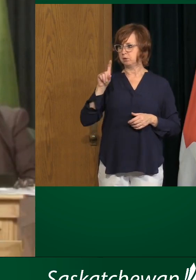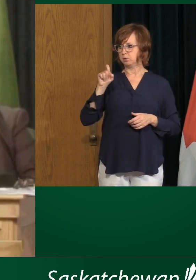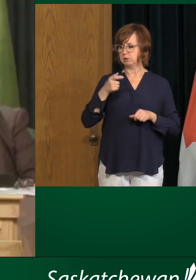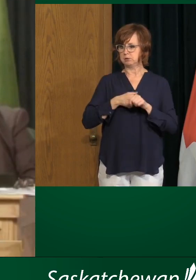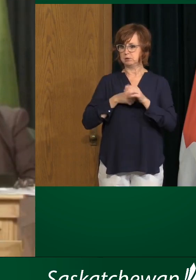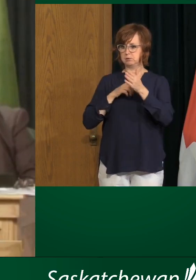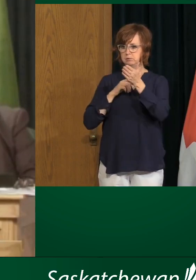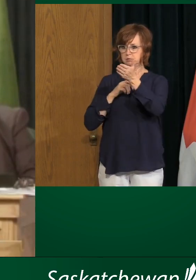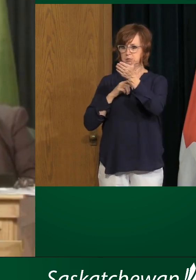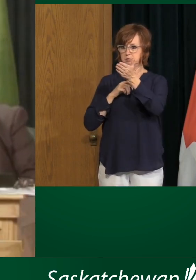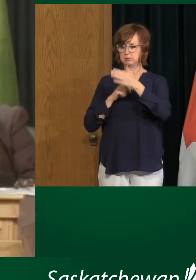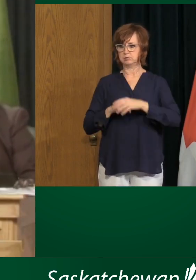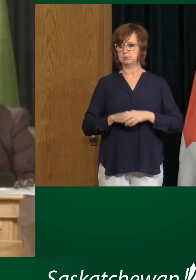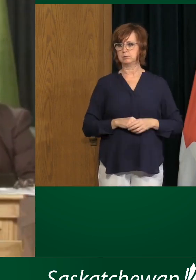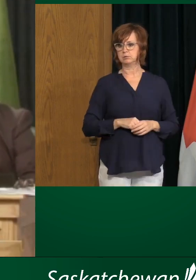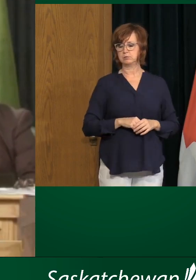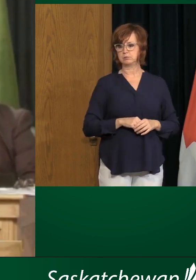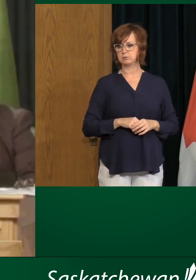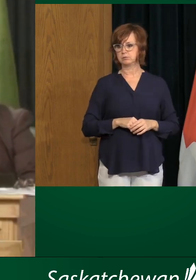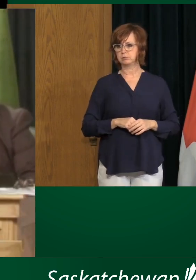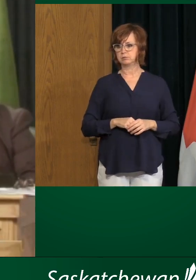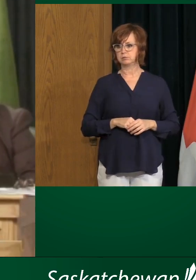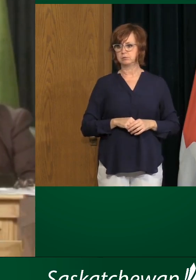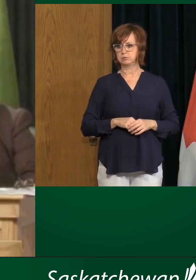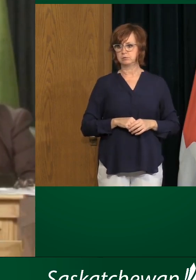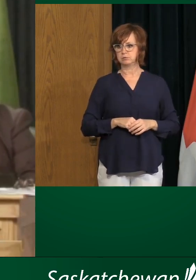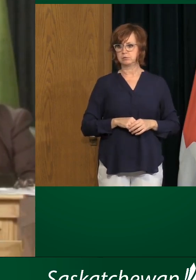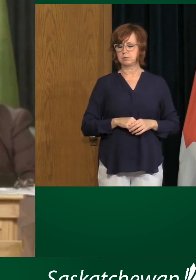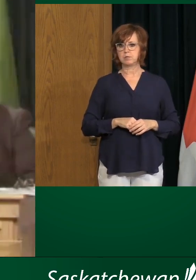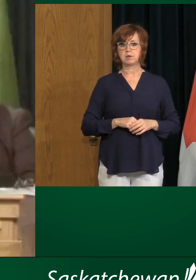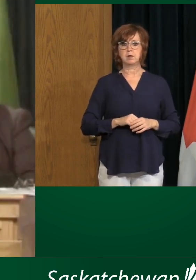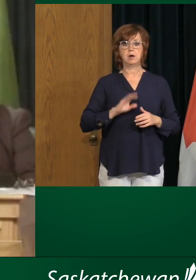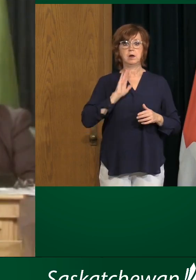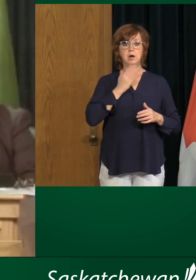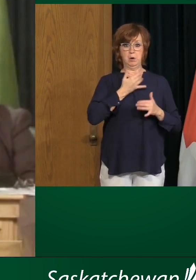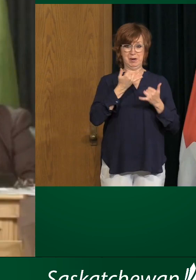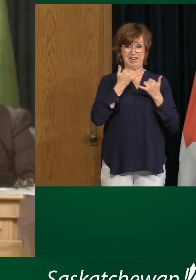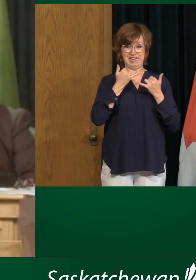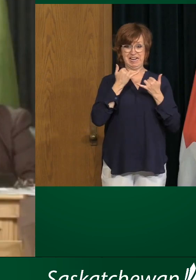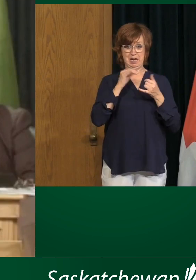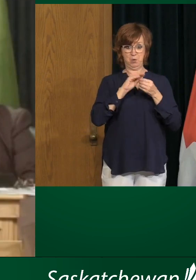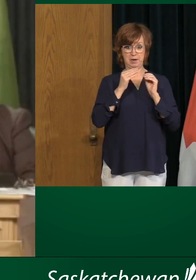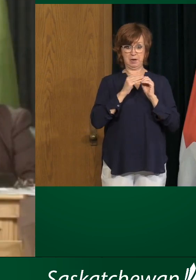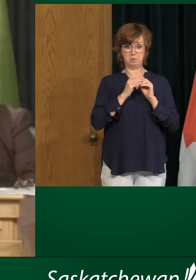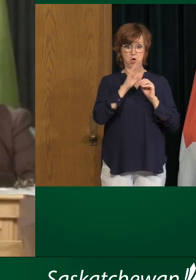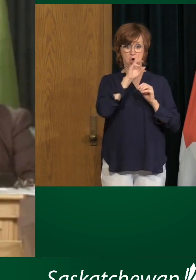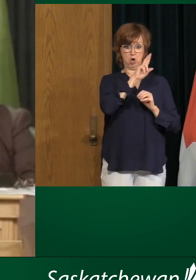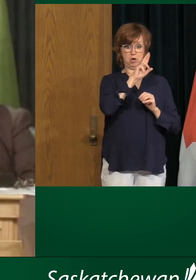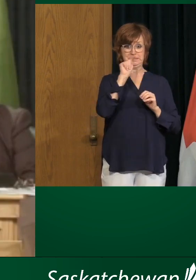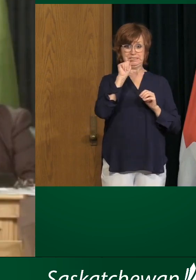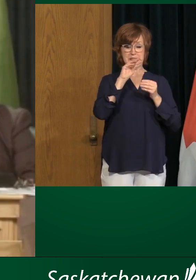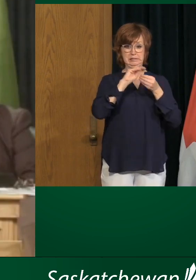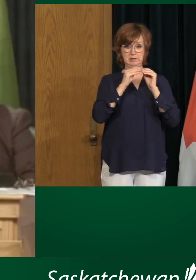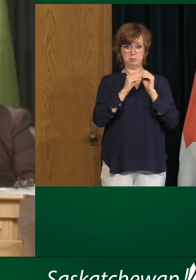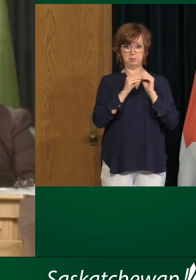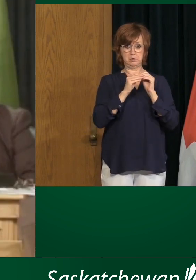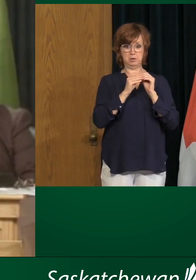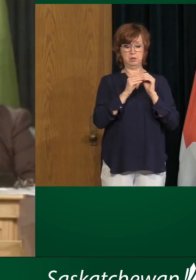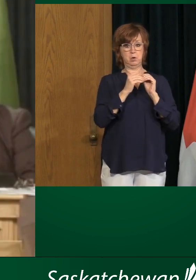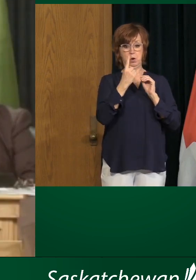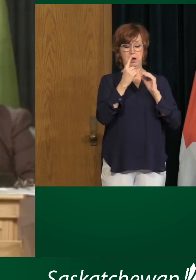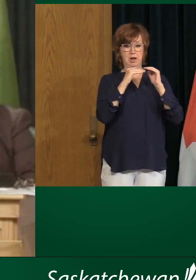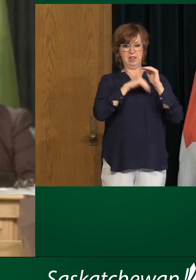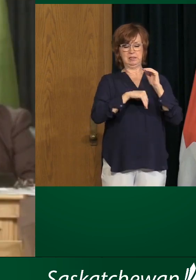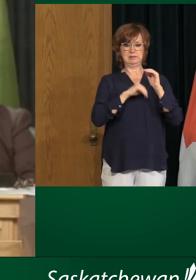room. So the RT number that we have now being just around 1, I know that it was previously said that that